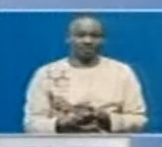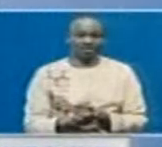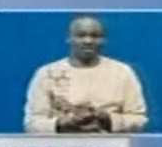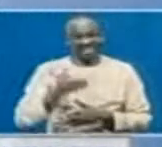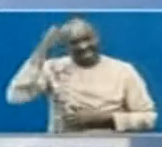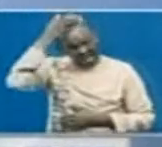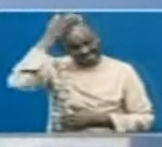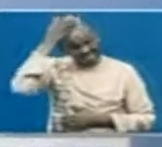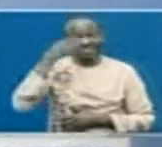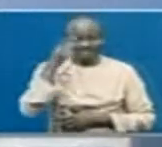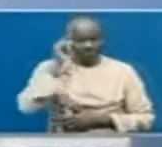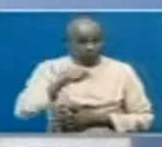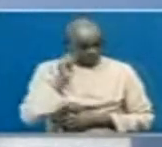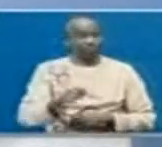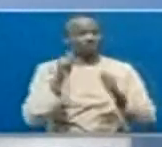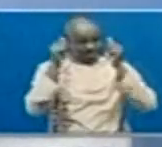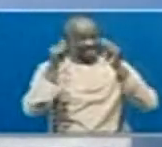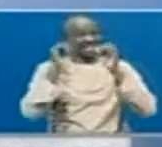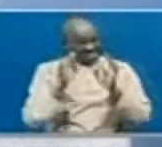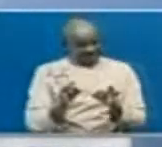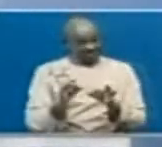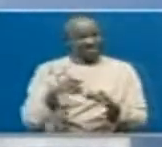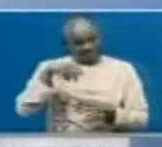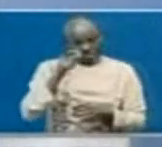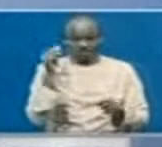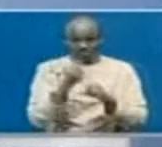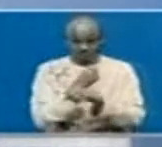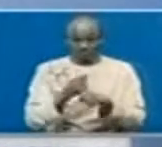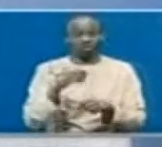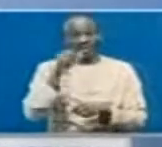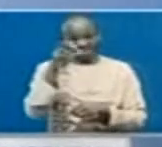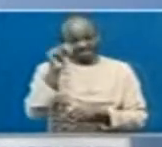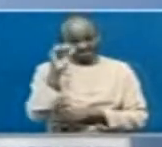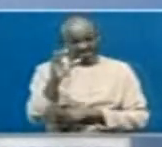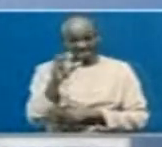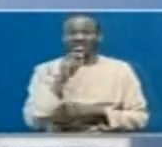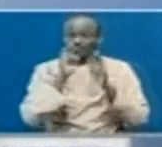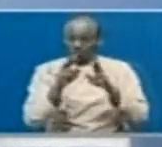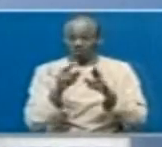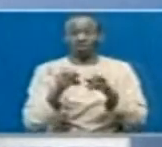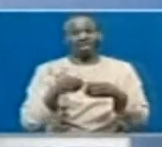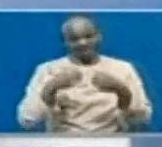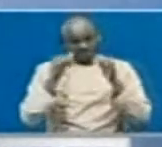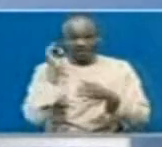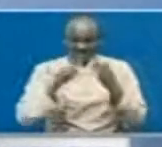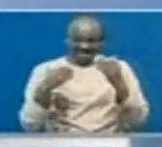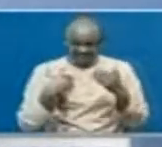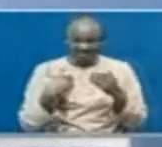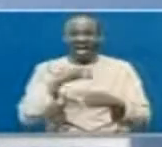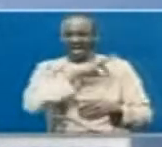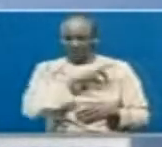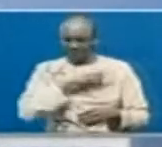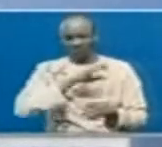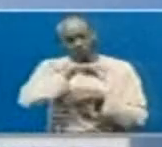Nurses have threatened to go on strike should the government adopt the Salaries and Remuneration Commission report, which seeks to harmonize allowances for